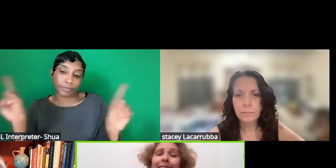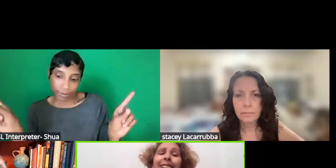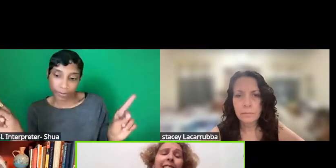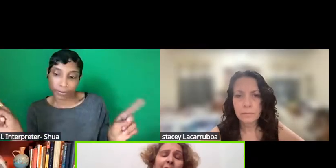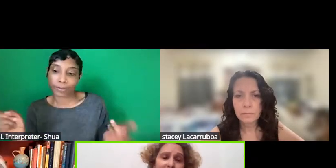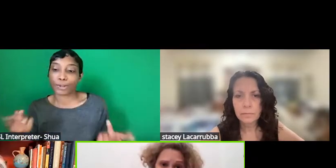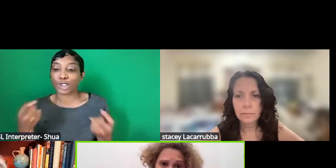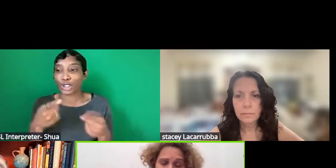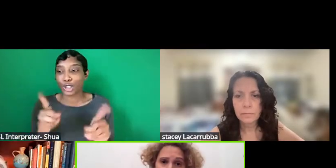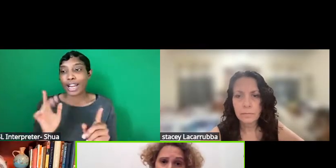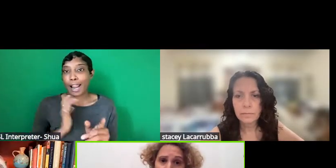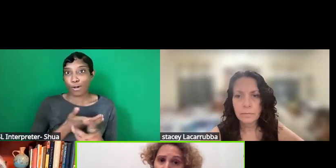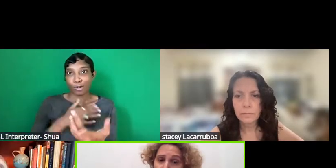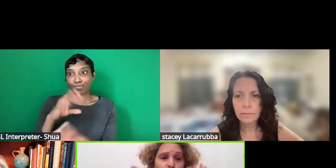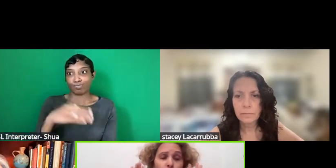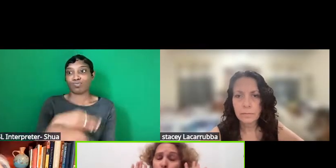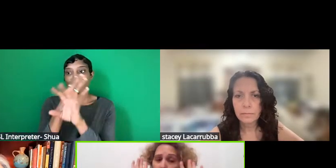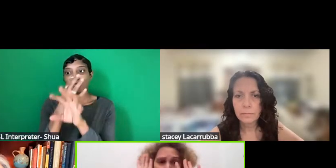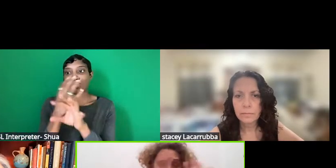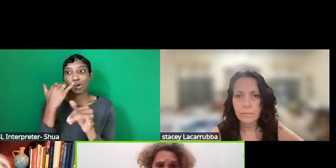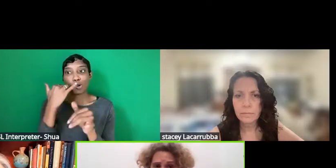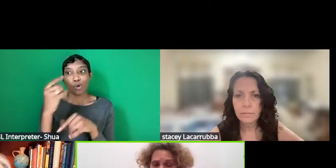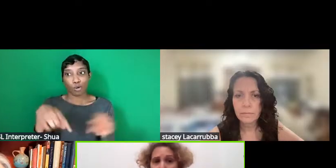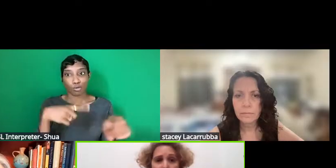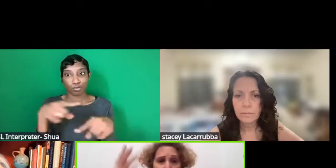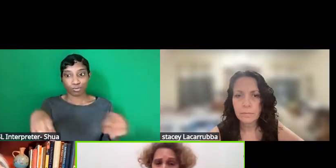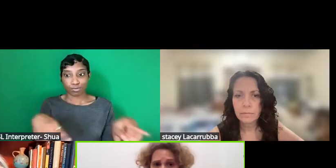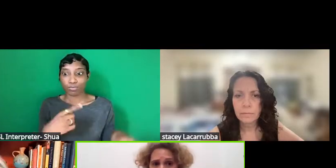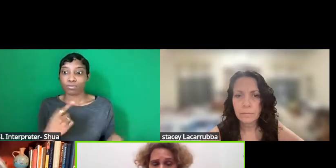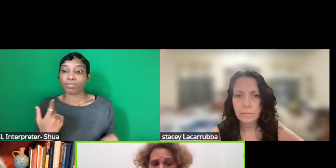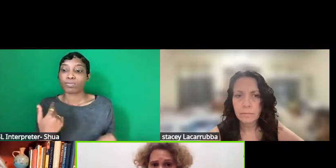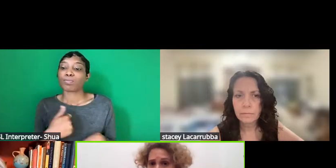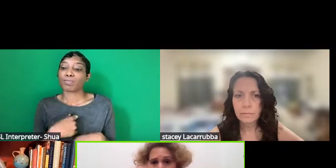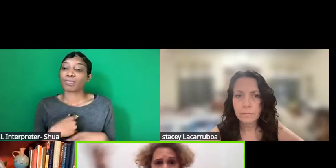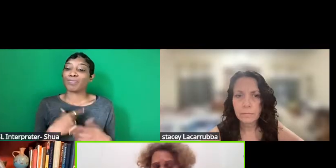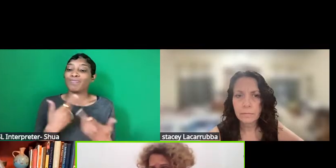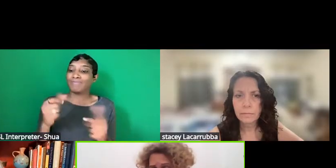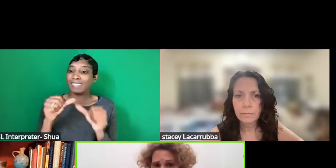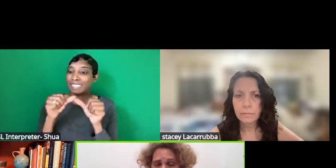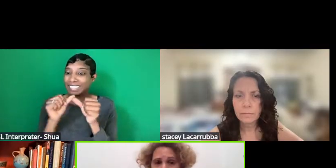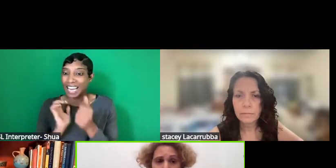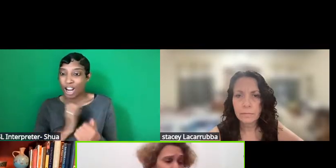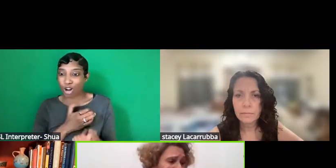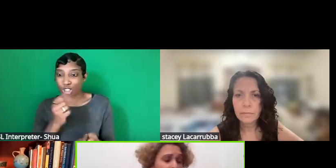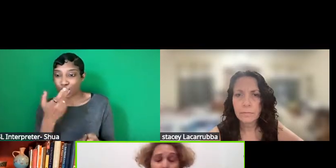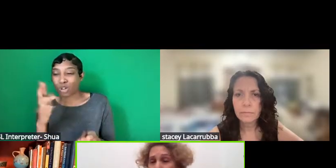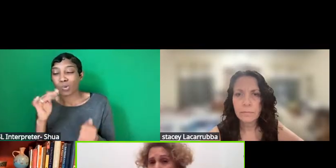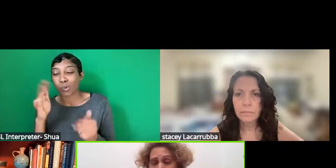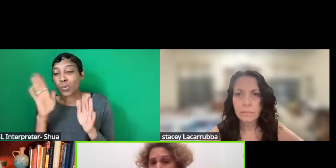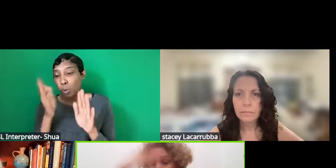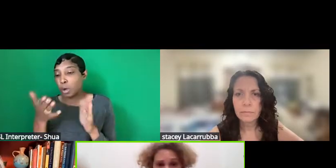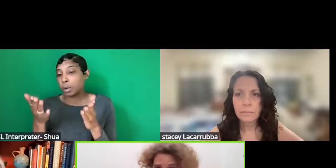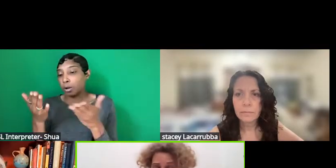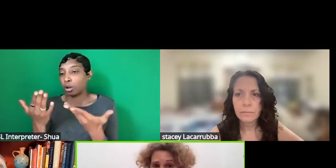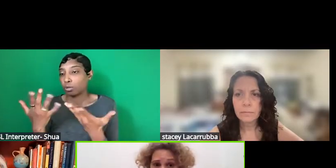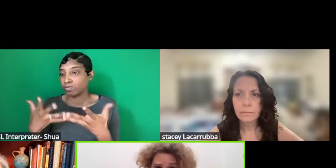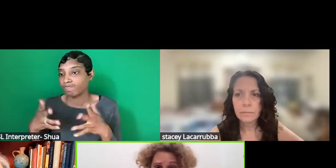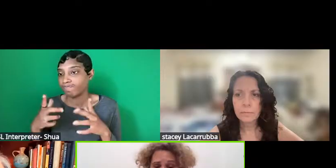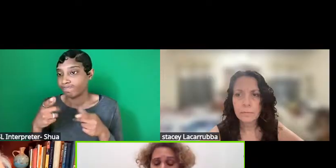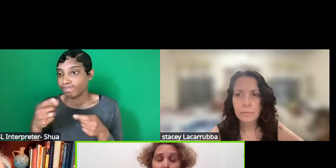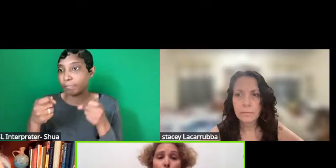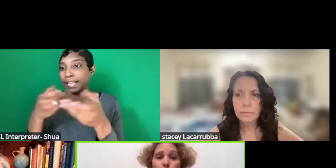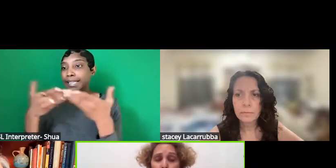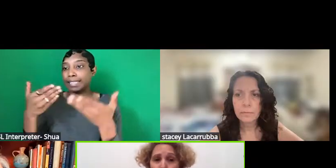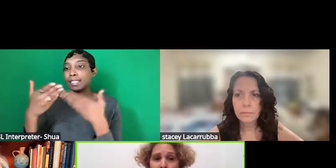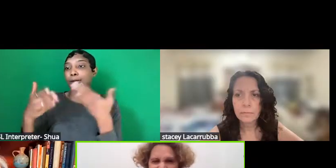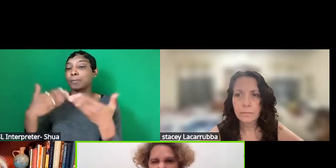point you don't like the kind of consistency of your slurry, you can just set it aside, pay attention to what we're doing. You'll get the video in the future and finish it up